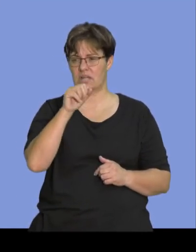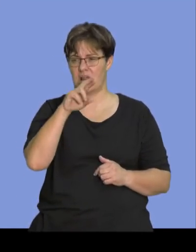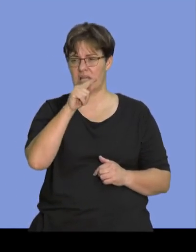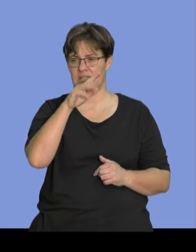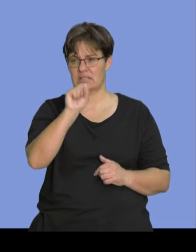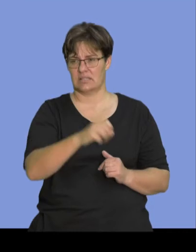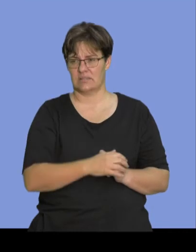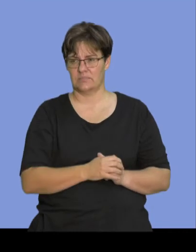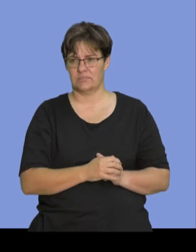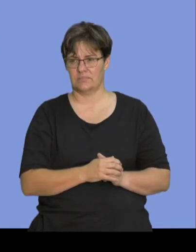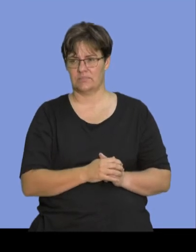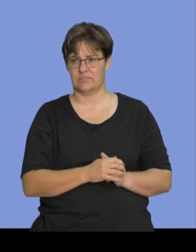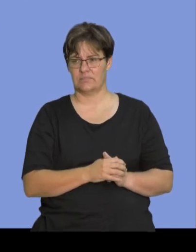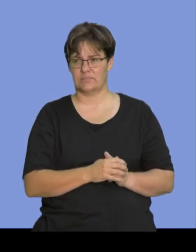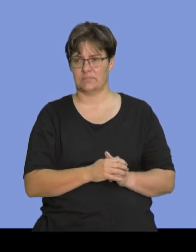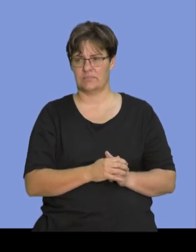australis, okay?